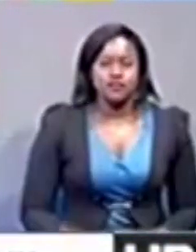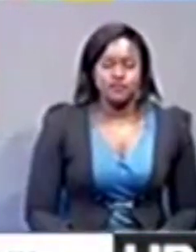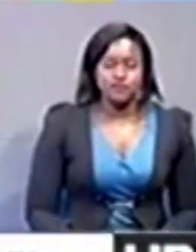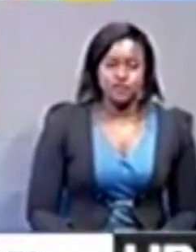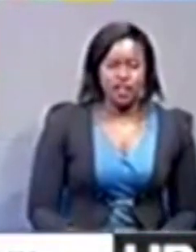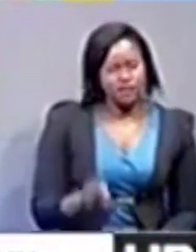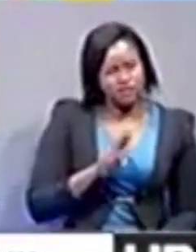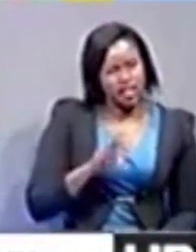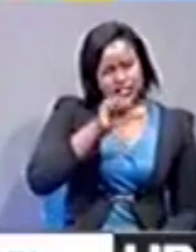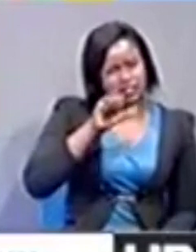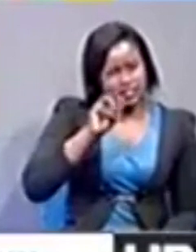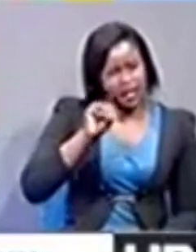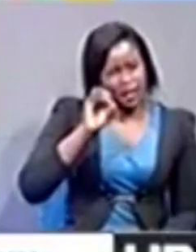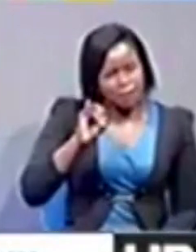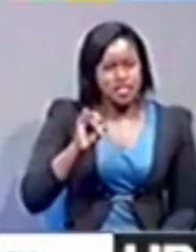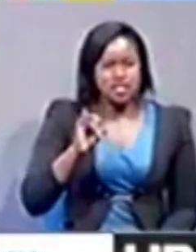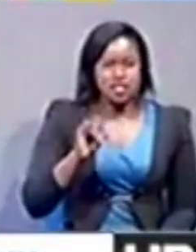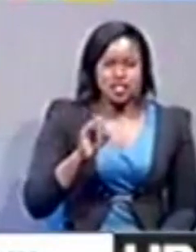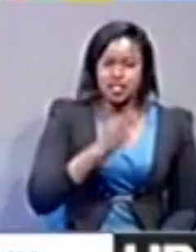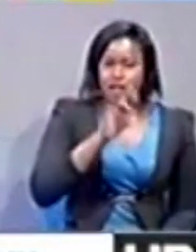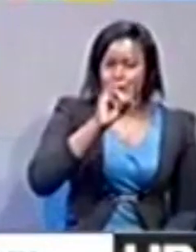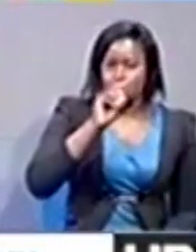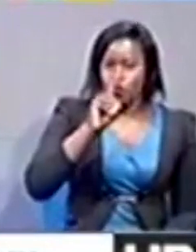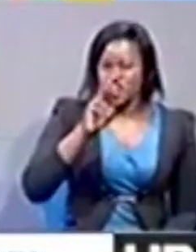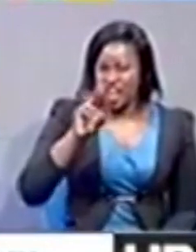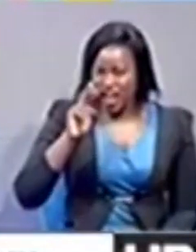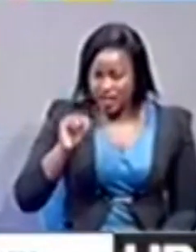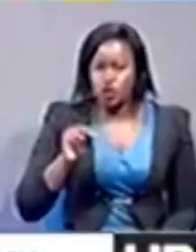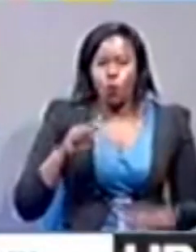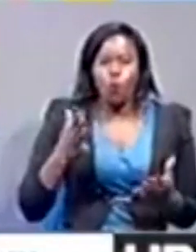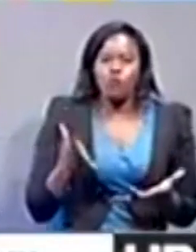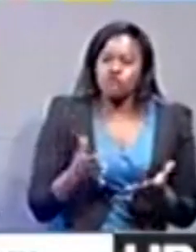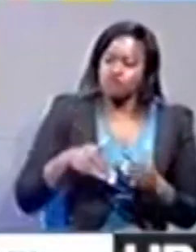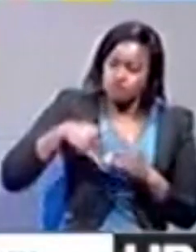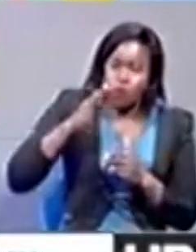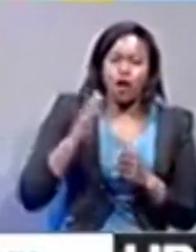semi-modern or even more modern country.